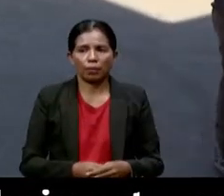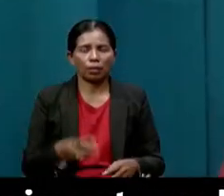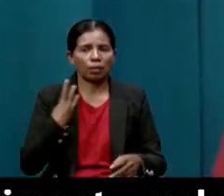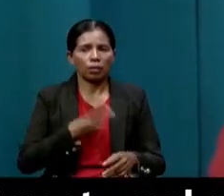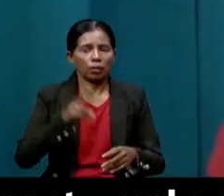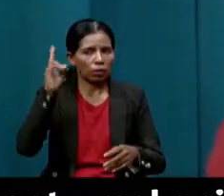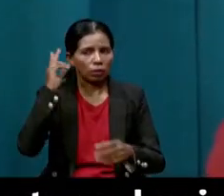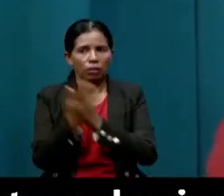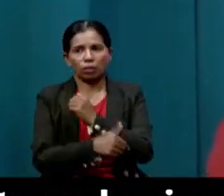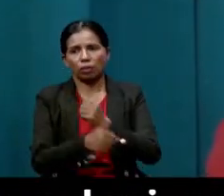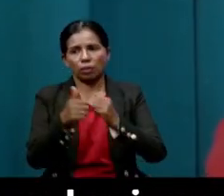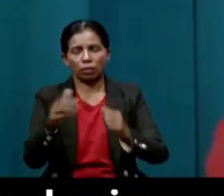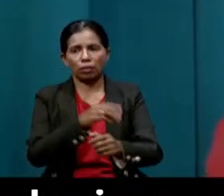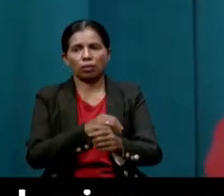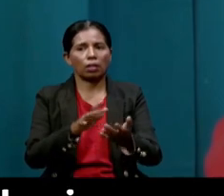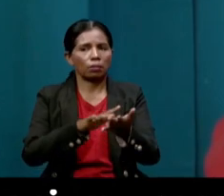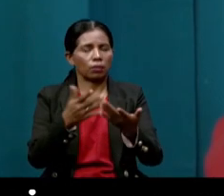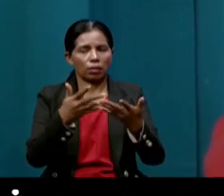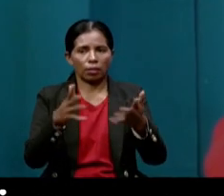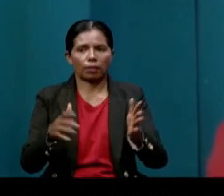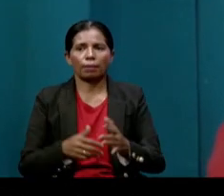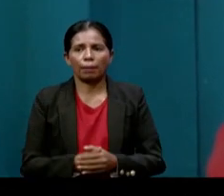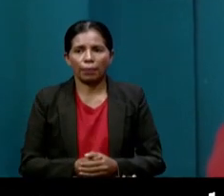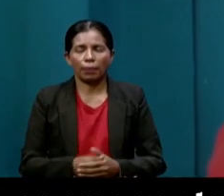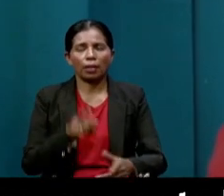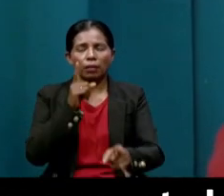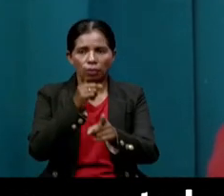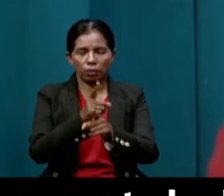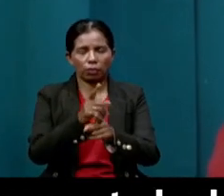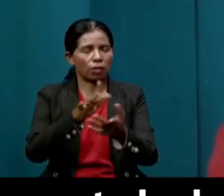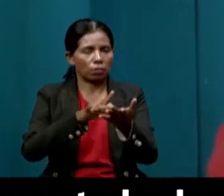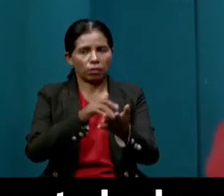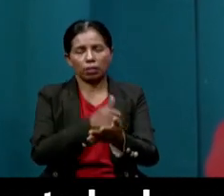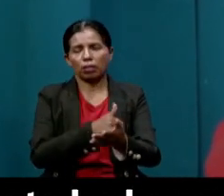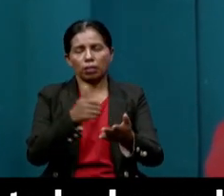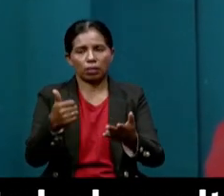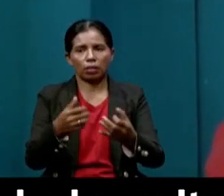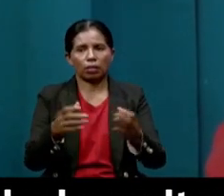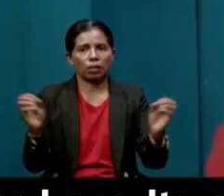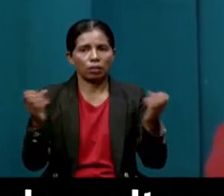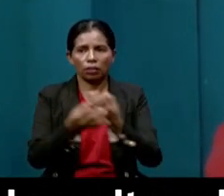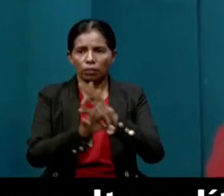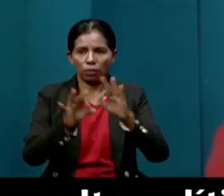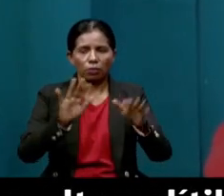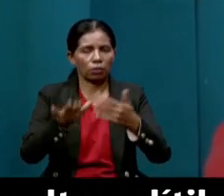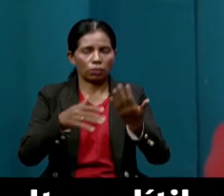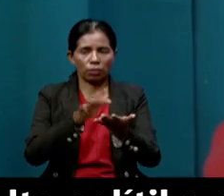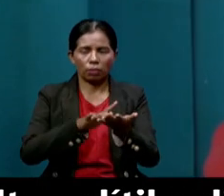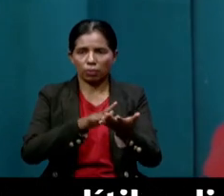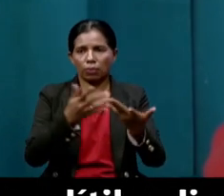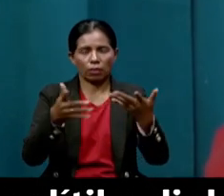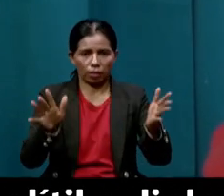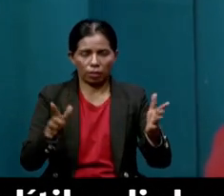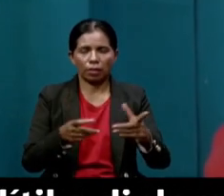dur sada stok out lai glove to new balloon stock out my bed la asur to the stock out.